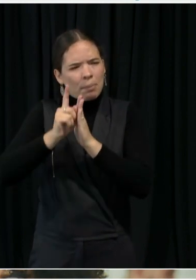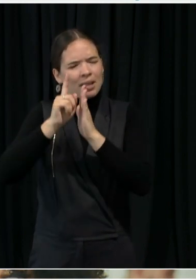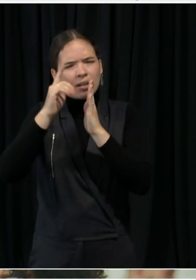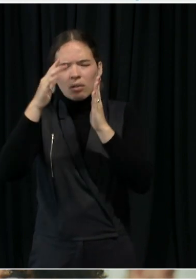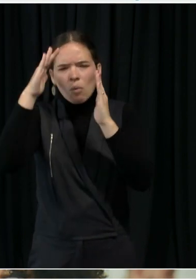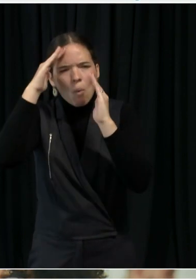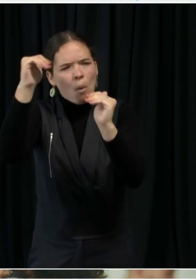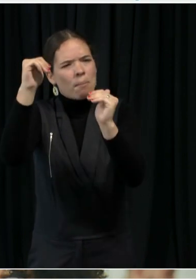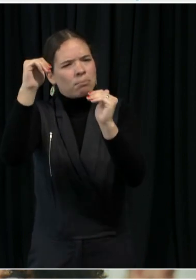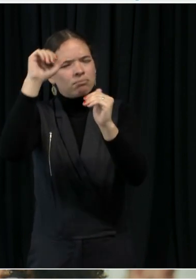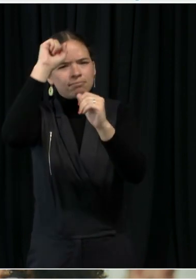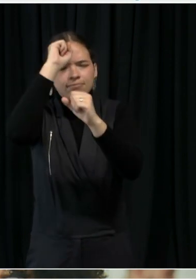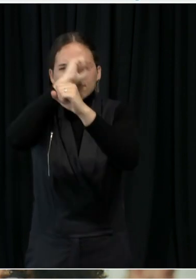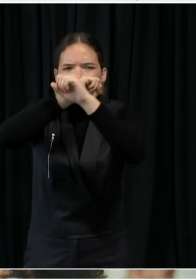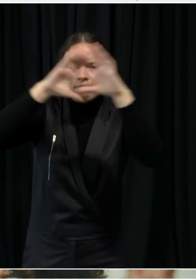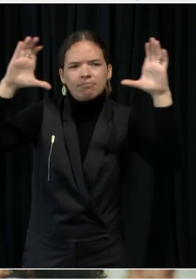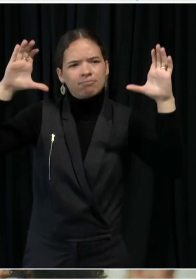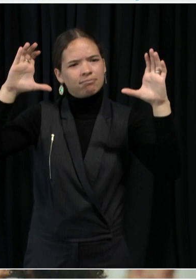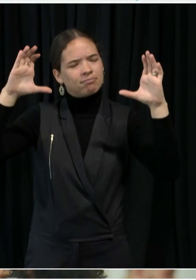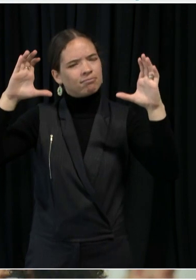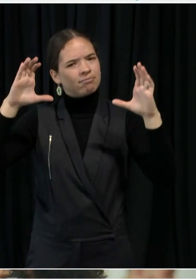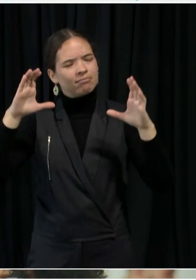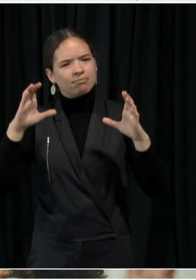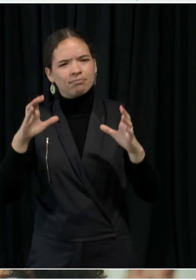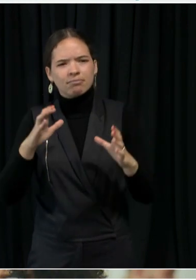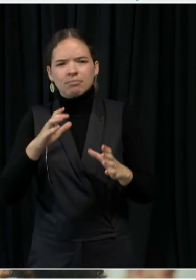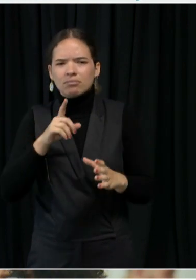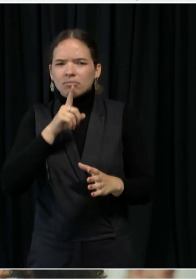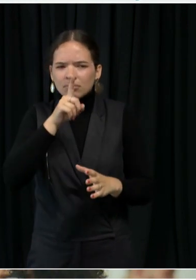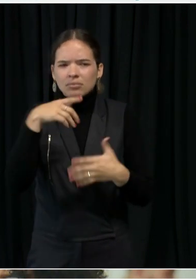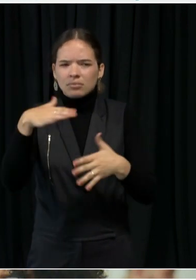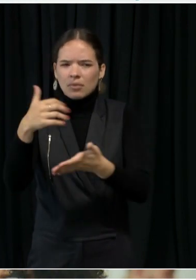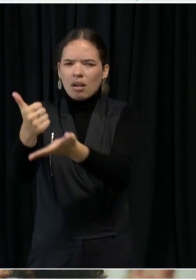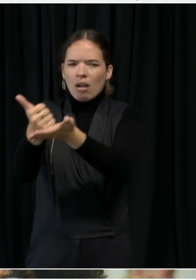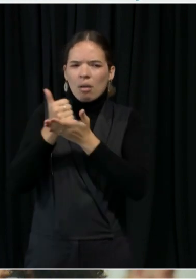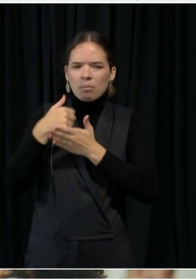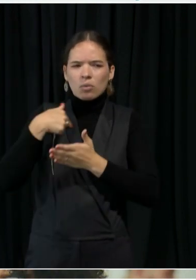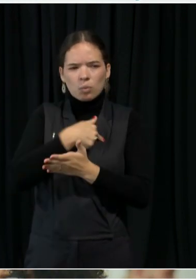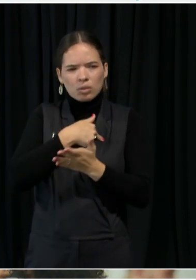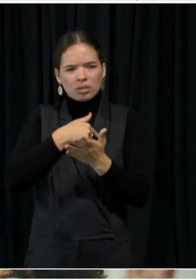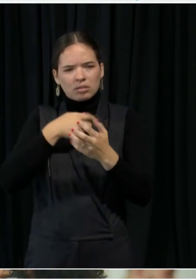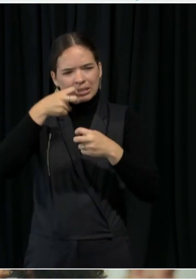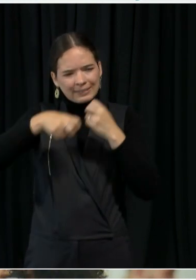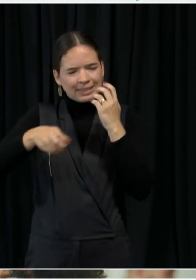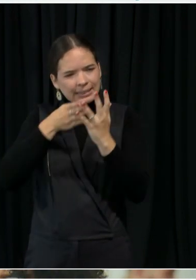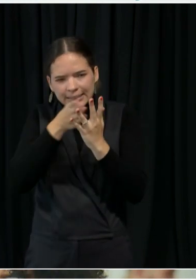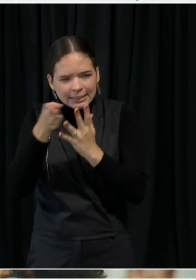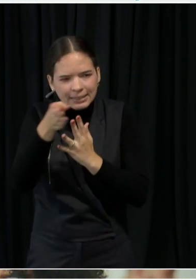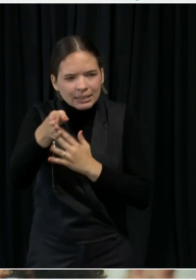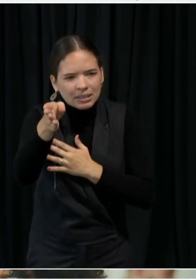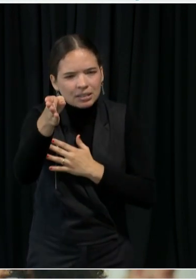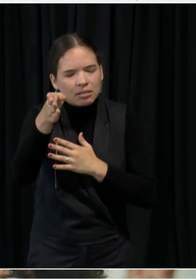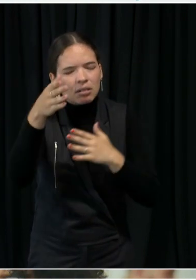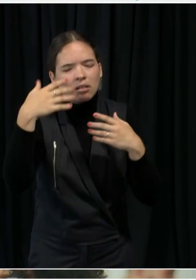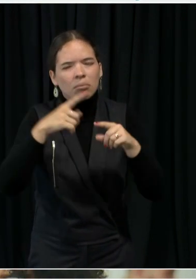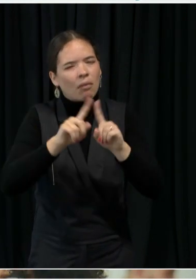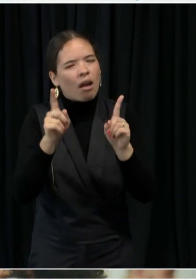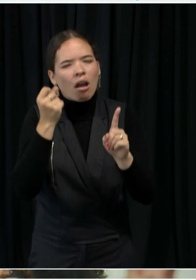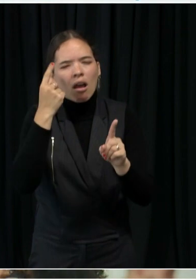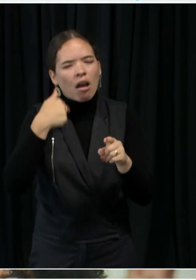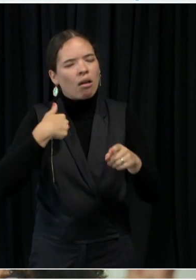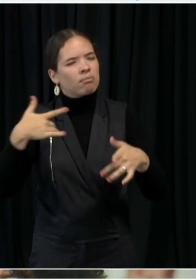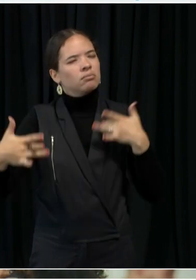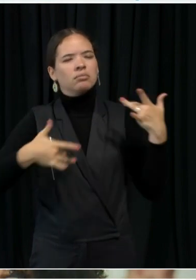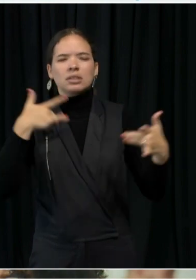aspirational activity for our faculty, for our students, and for our residents. People are excited about this. So I want to thank,